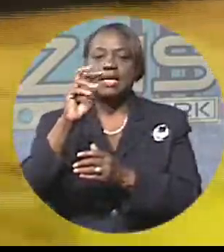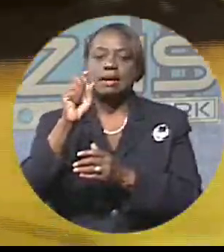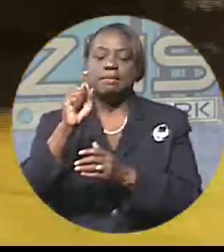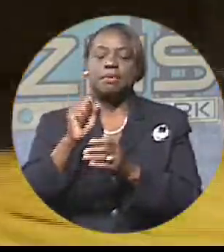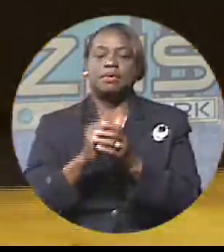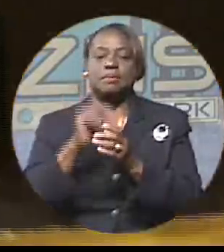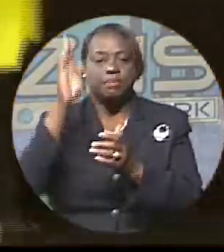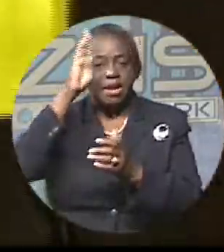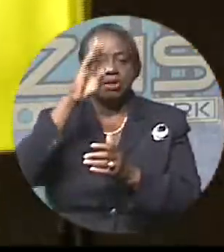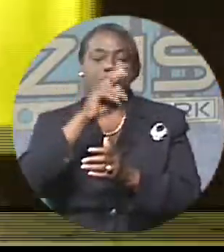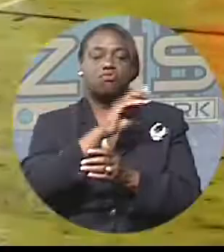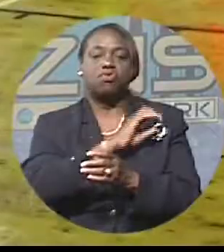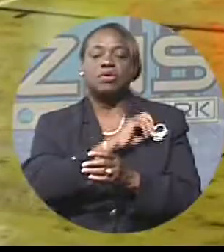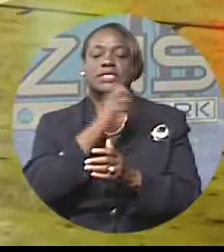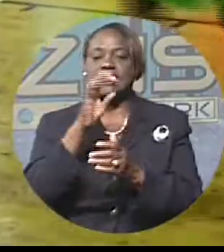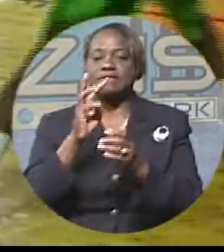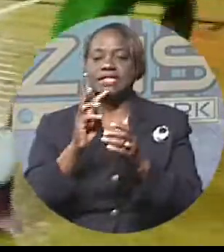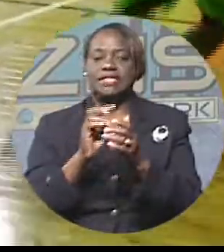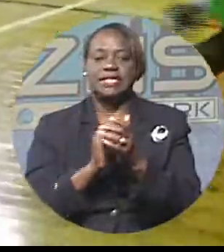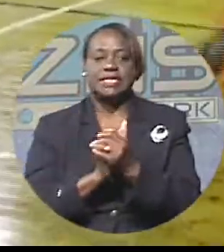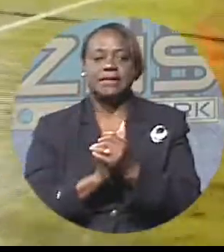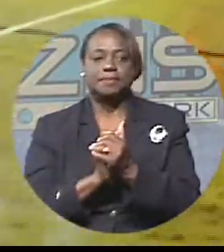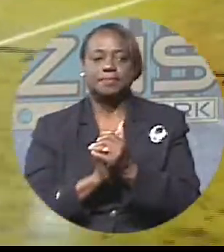from Brendan Rowe.